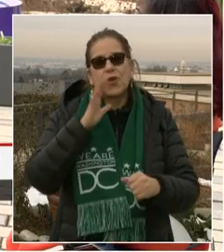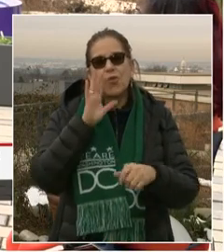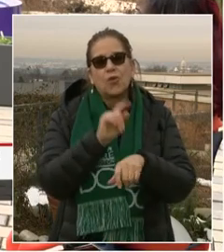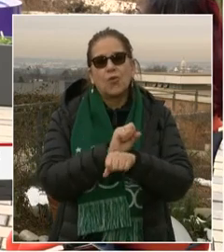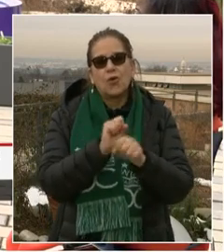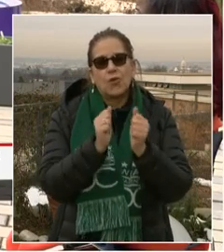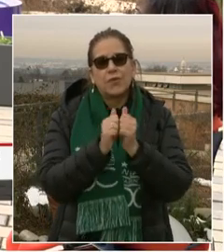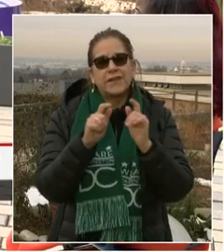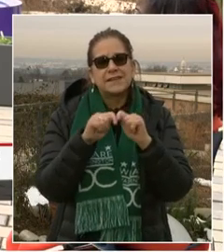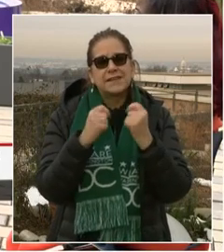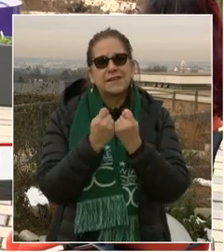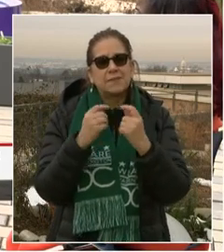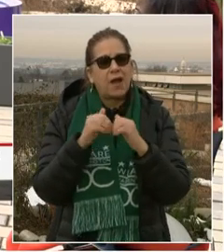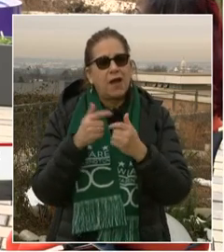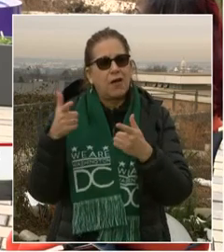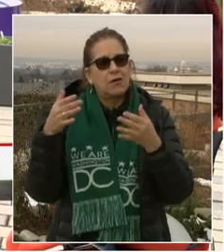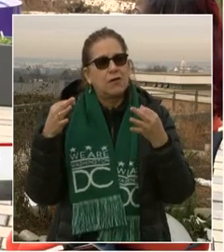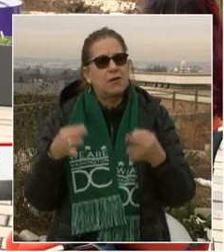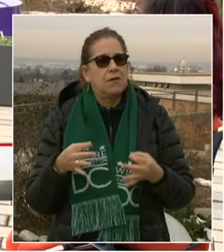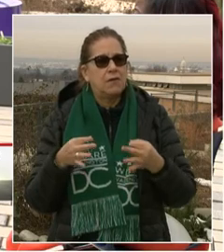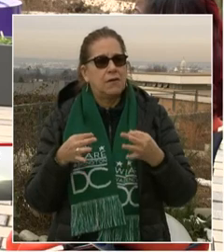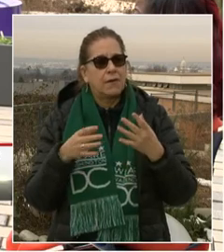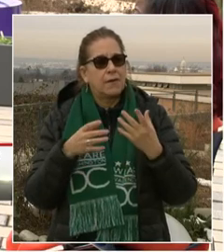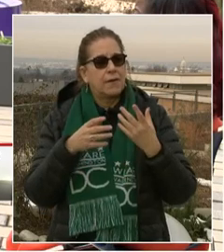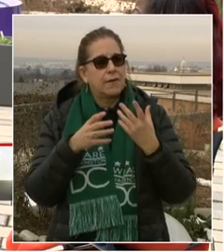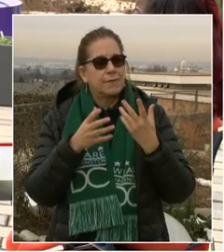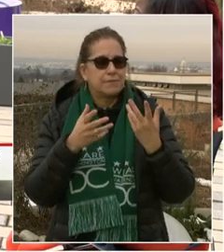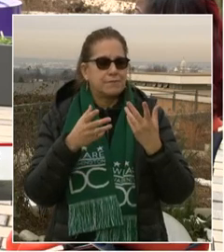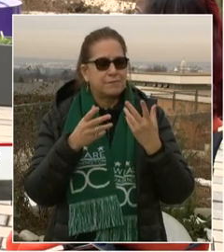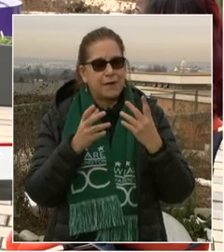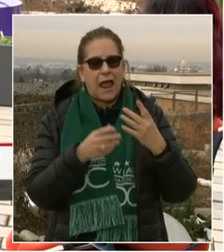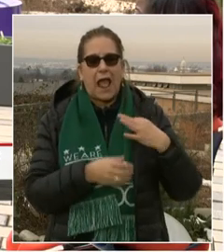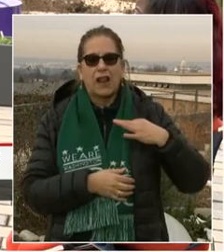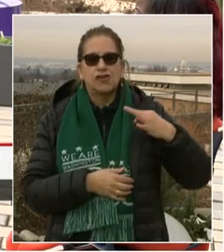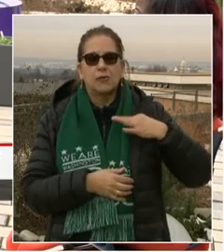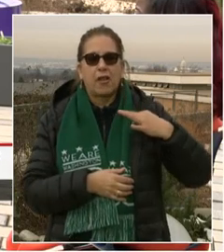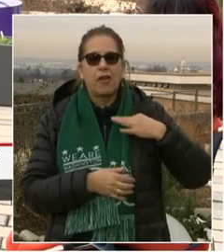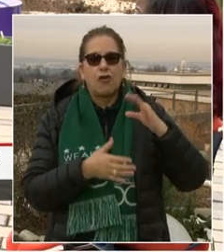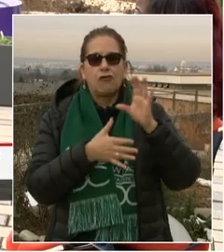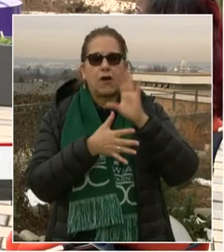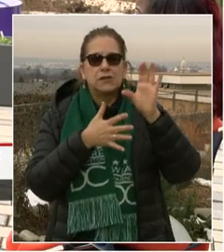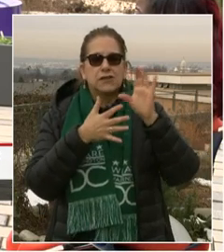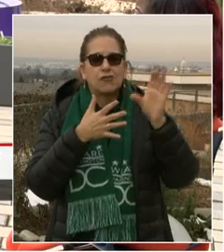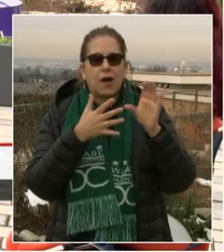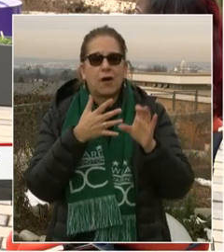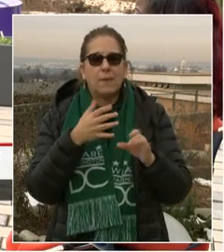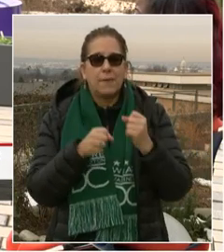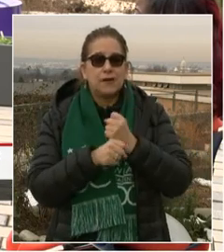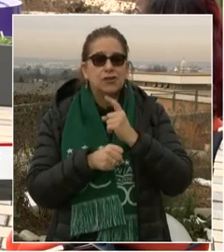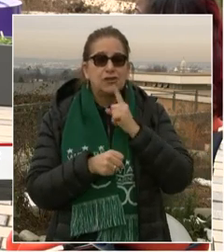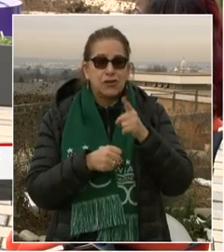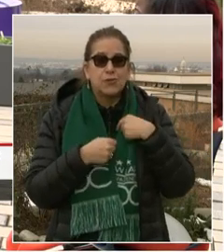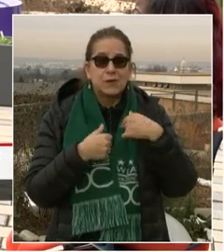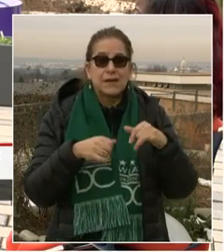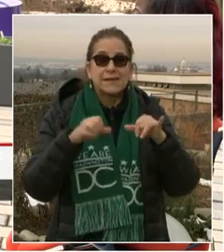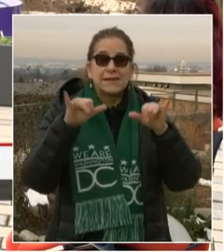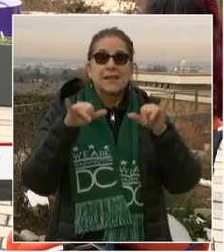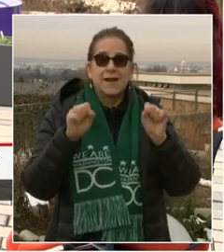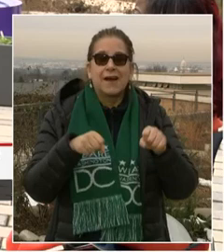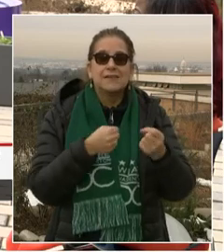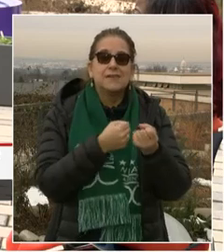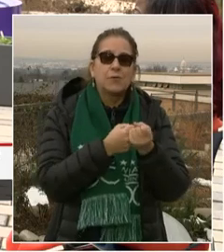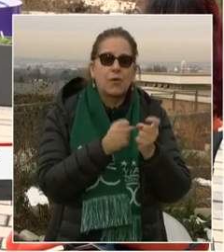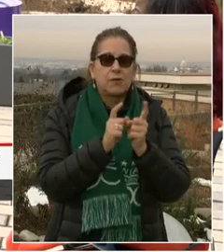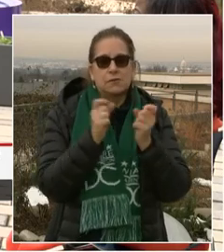to figure out the benefits that we have available and being able to support as many people as possible.